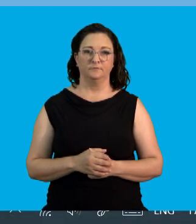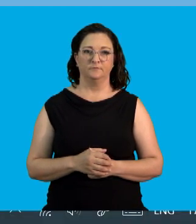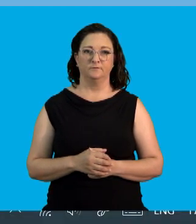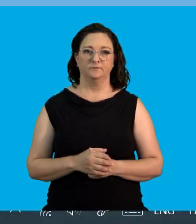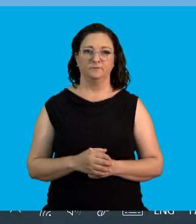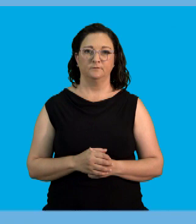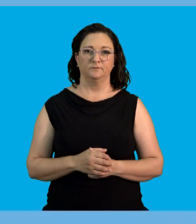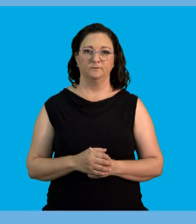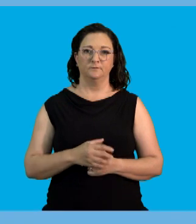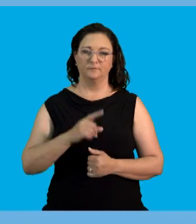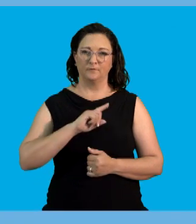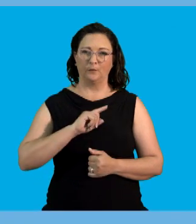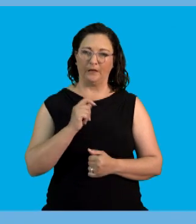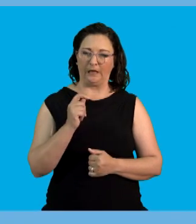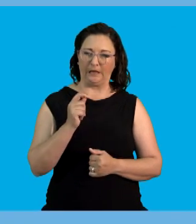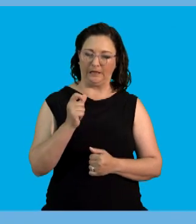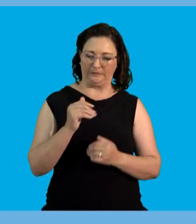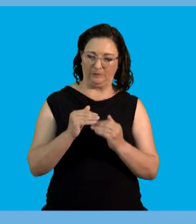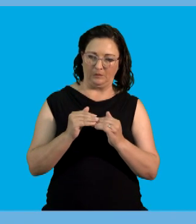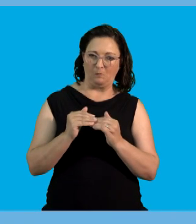it being slightly above,